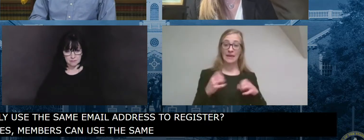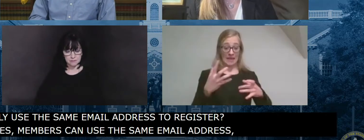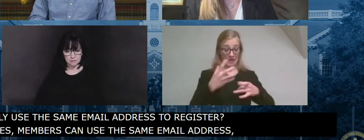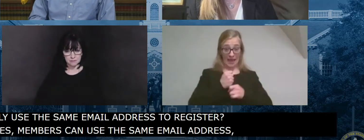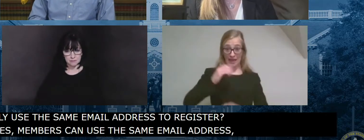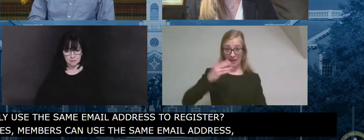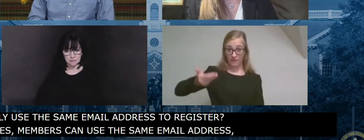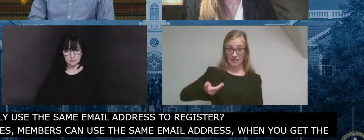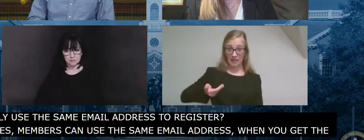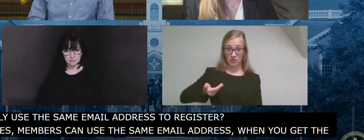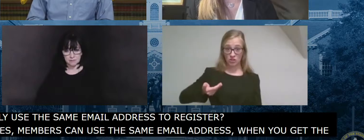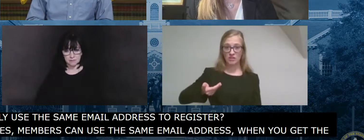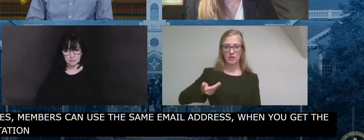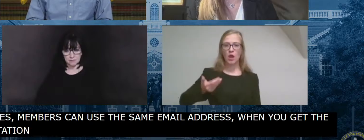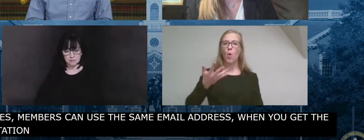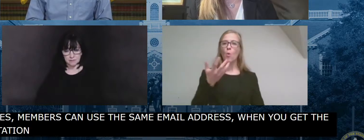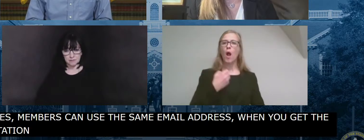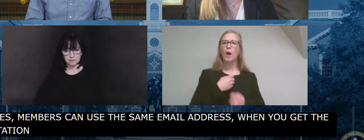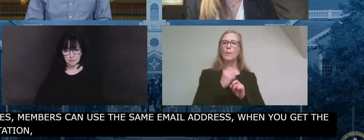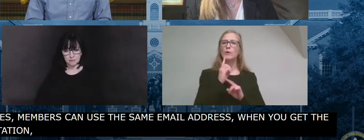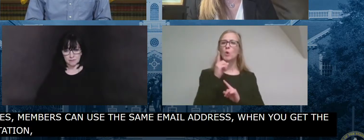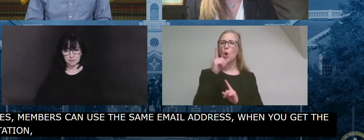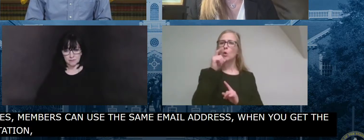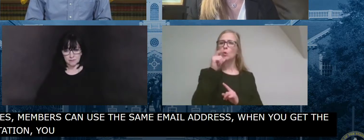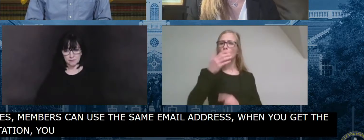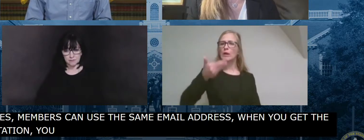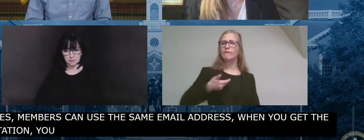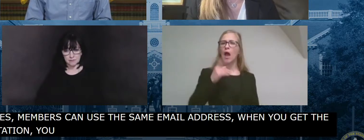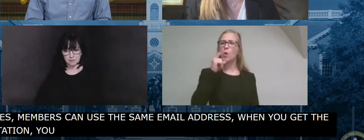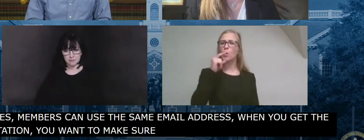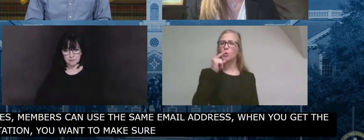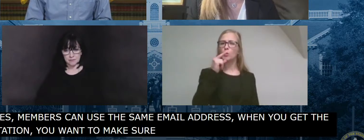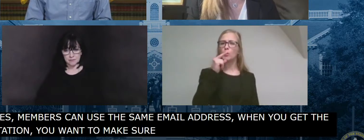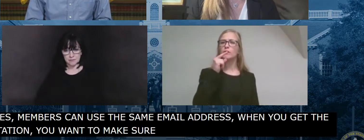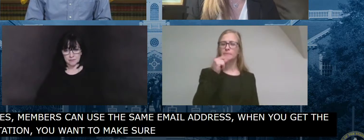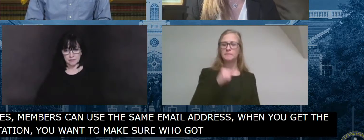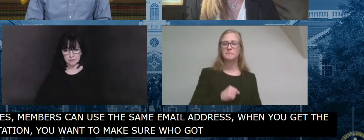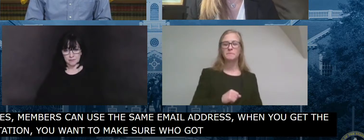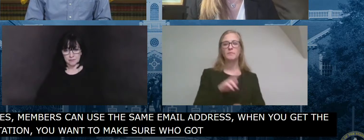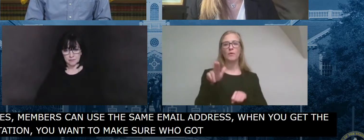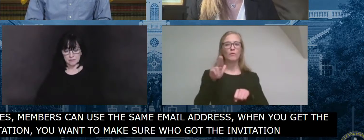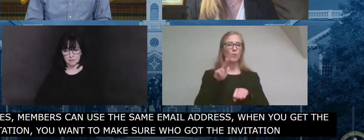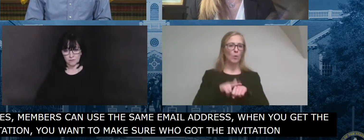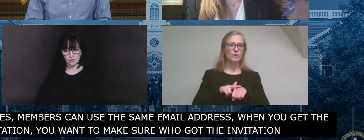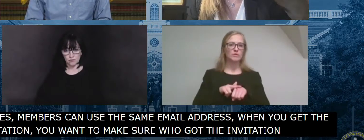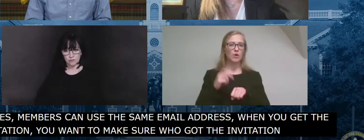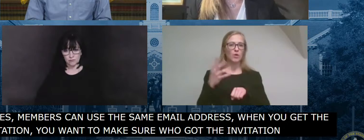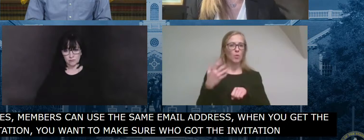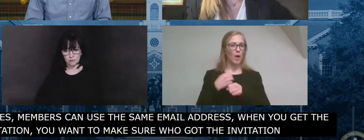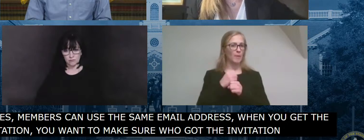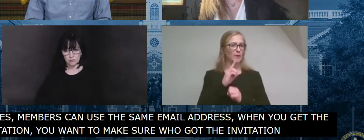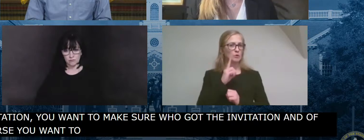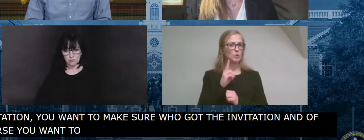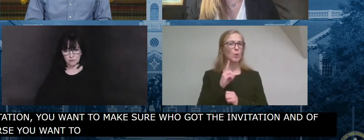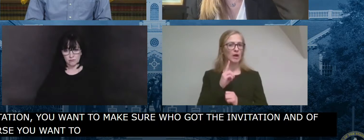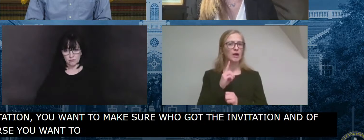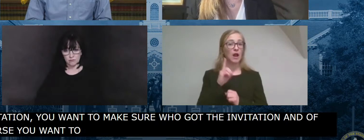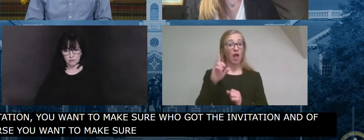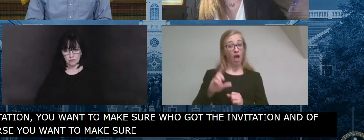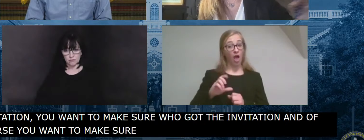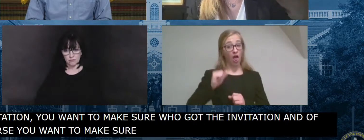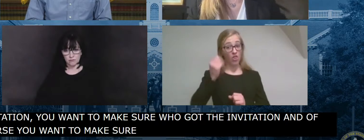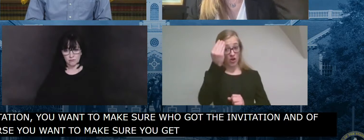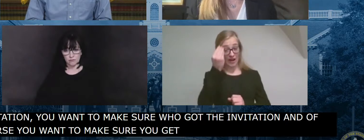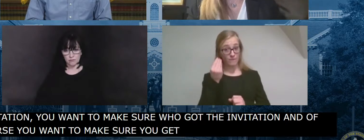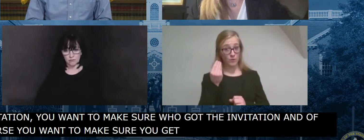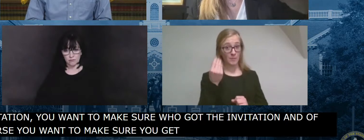to make sure that you know who got the invitation. And of course, you want to make sure you get the other